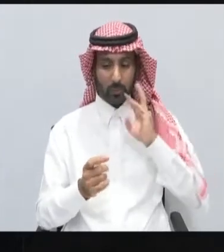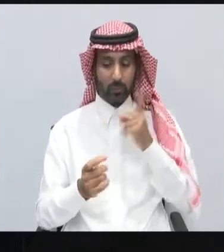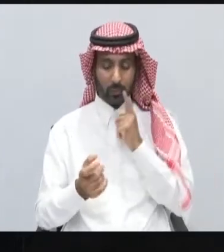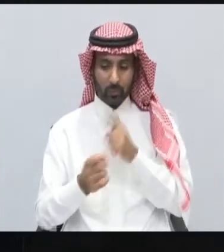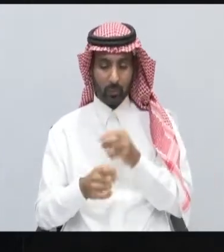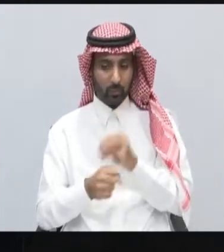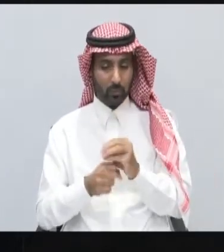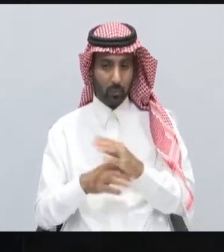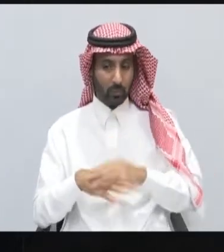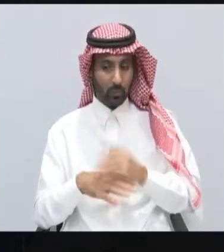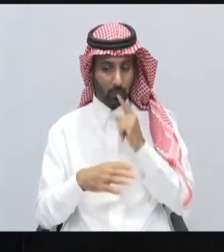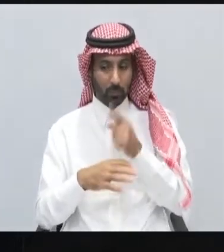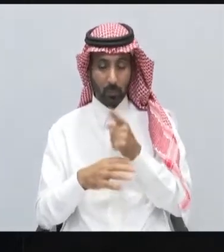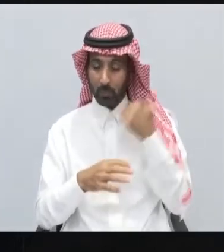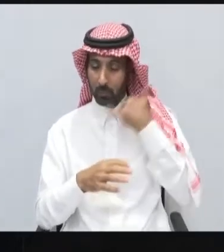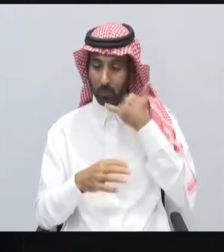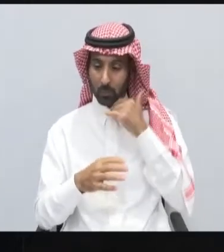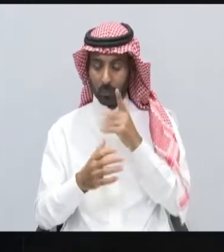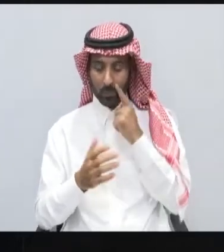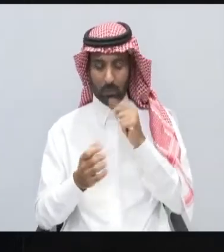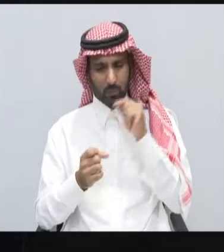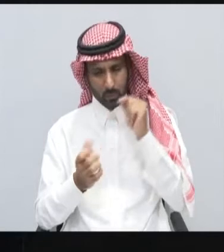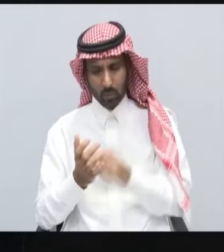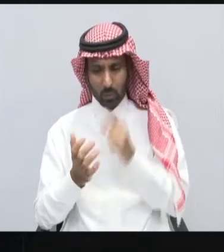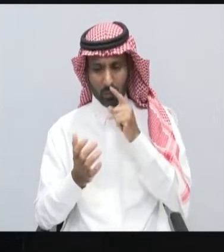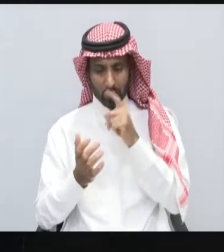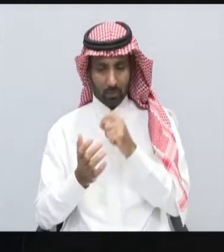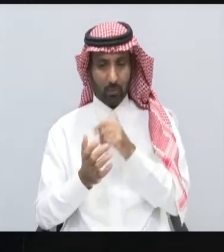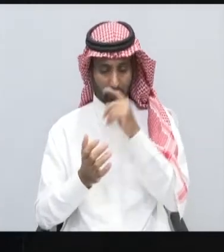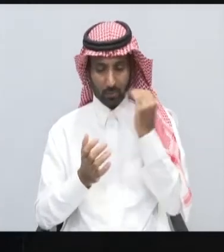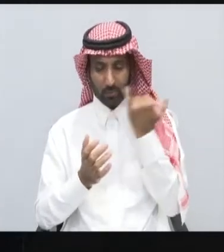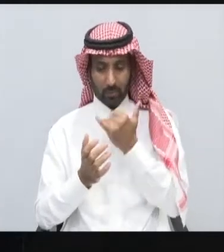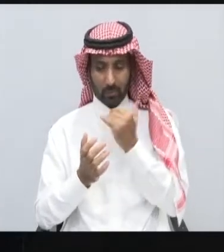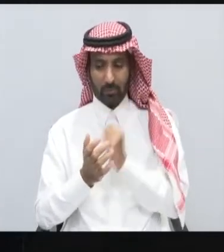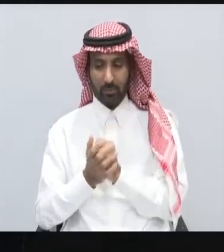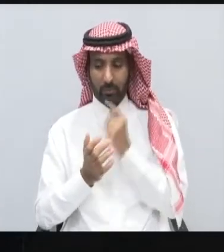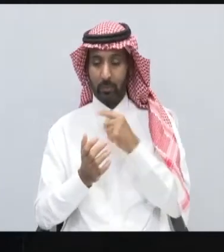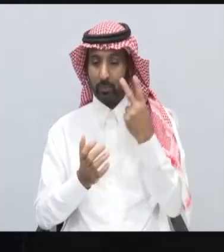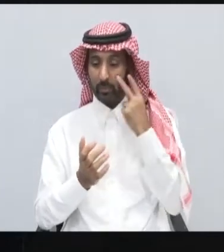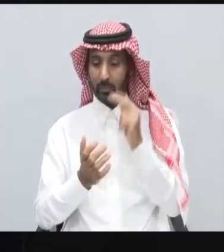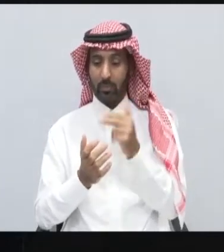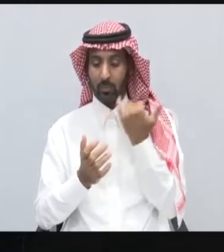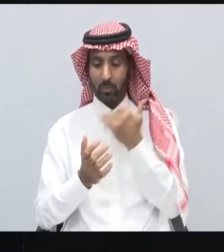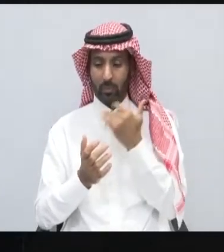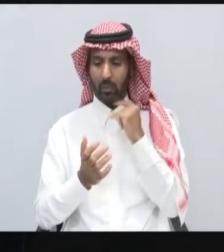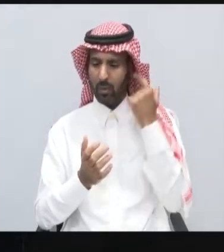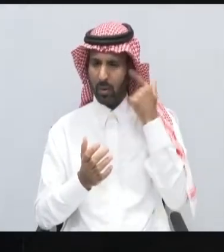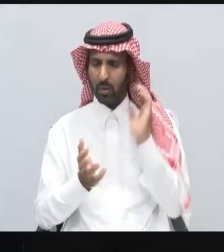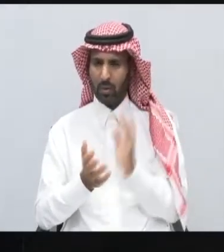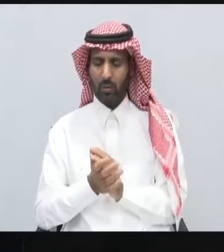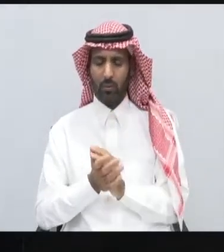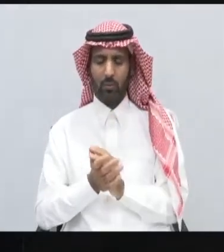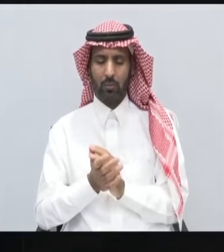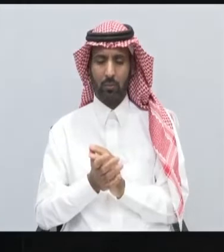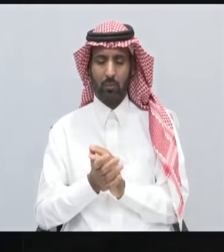the service. You can call them and they say press 1 for Arabic or press 2 for example, for